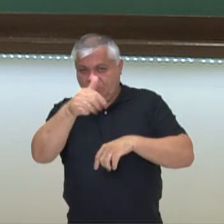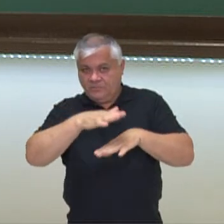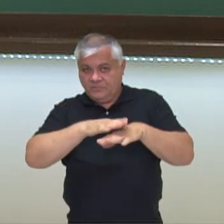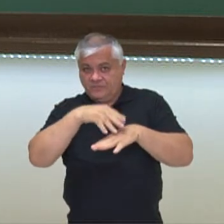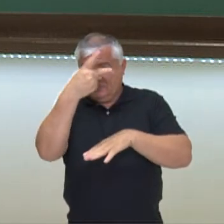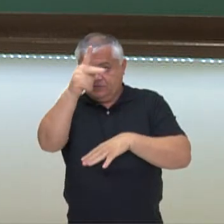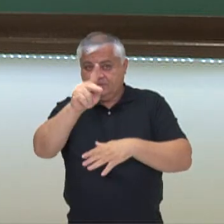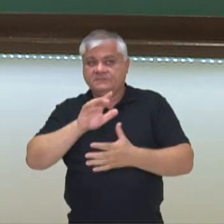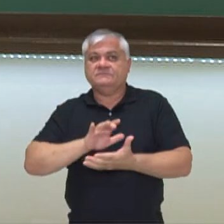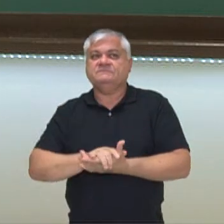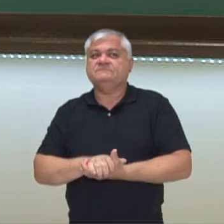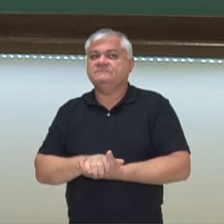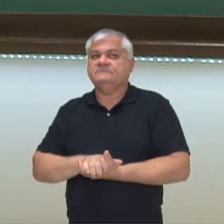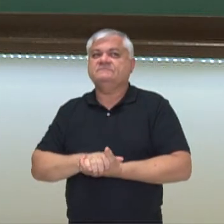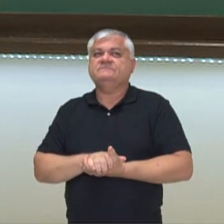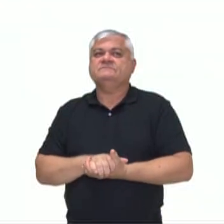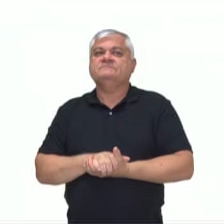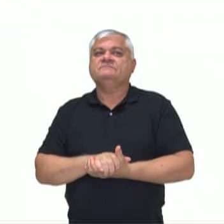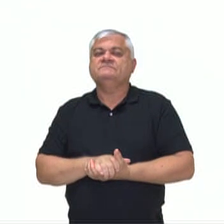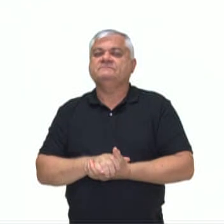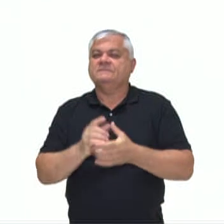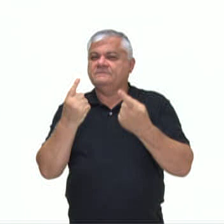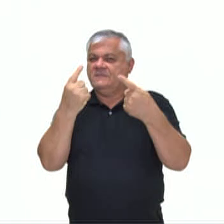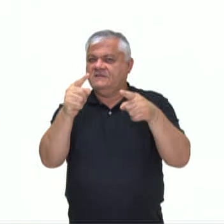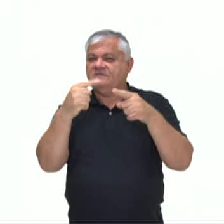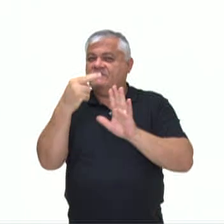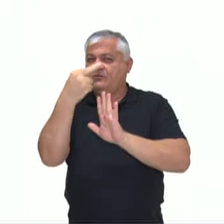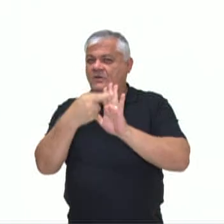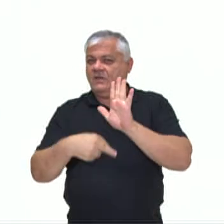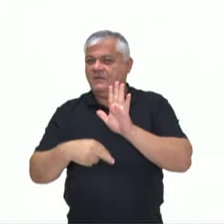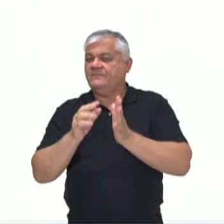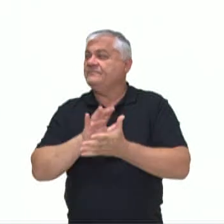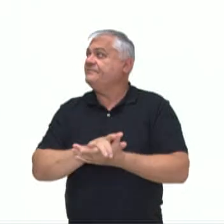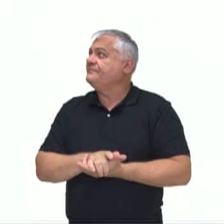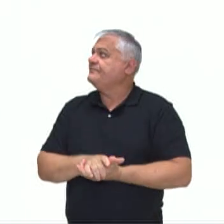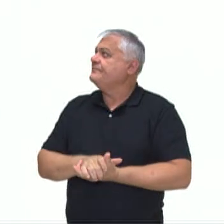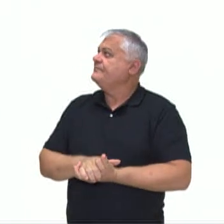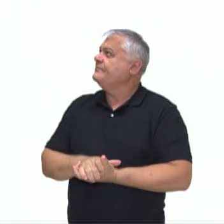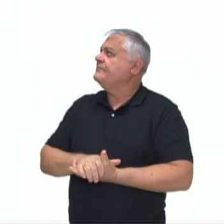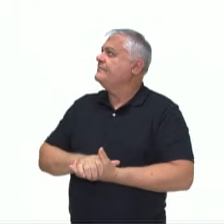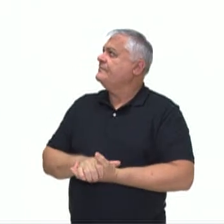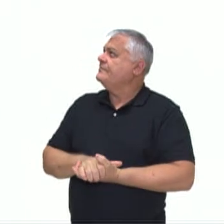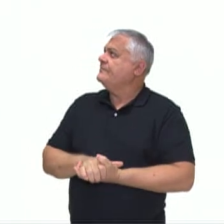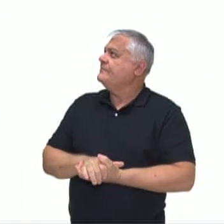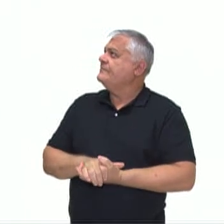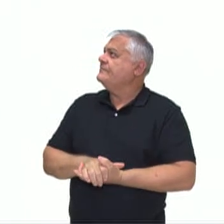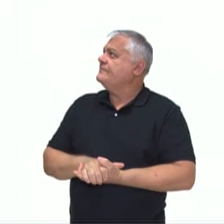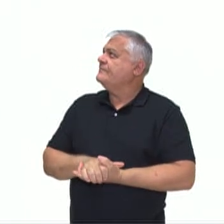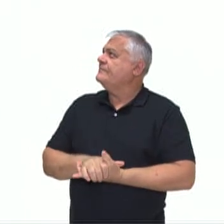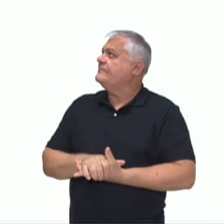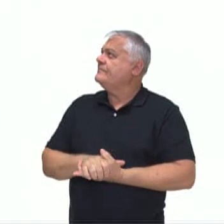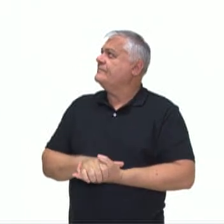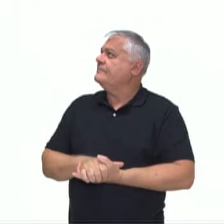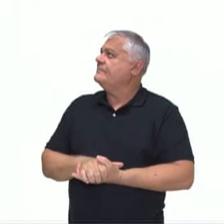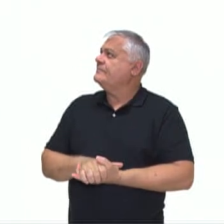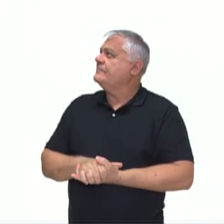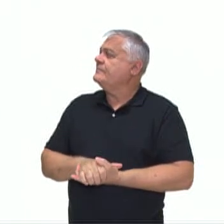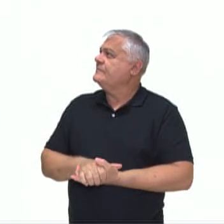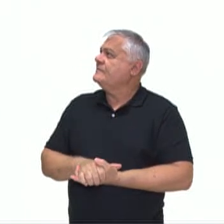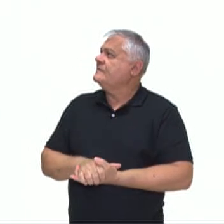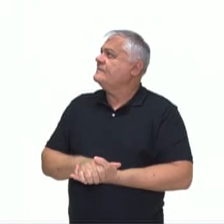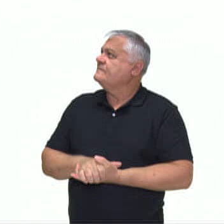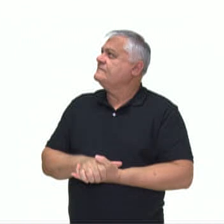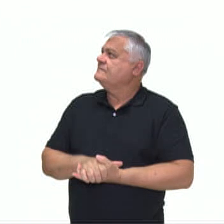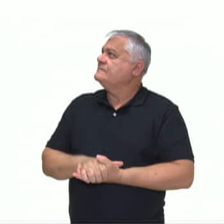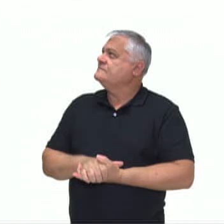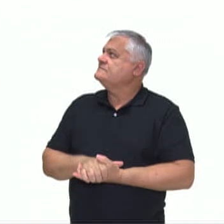desafio. Challenge yourself, desafie a si mesmo. Will I Have Grown Up by Friday Night? By Jennifer